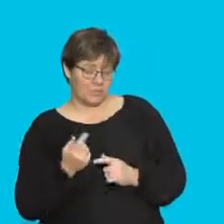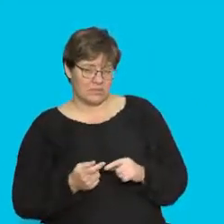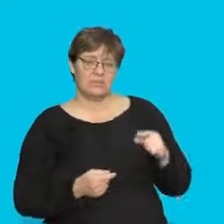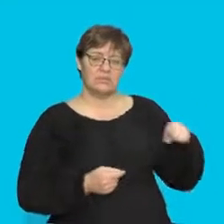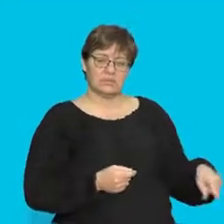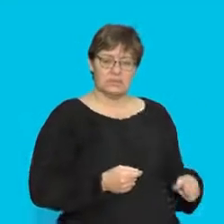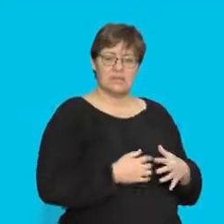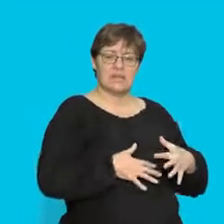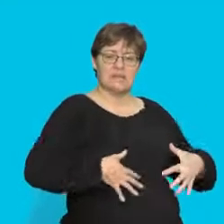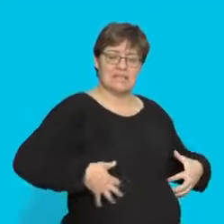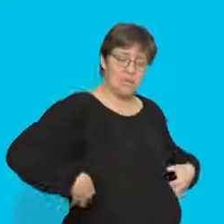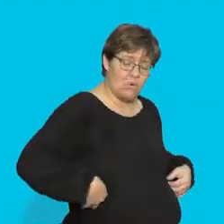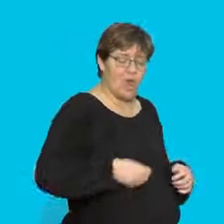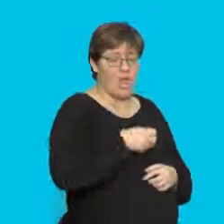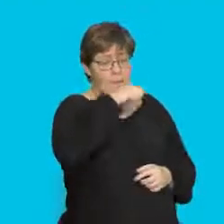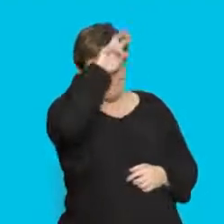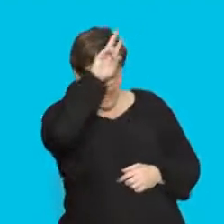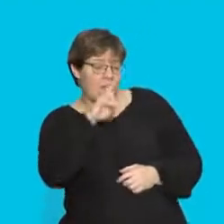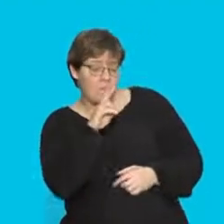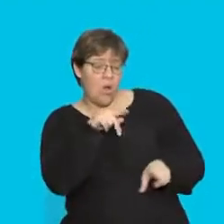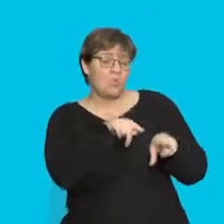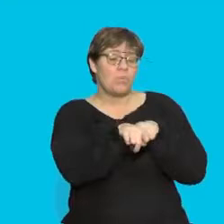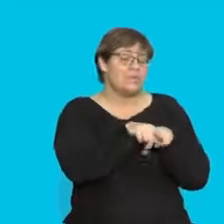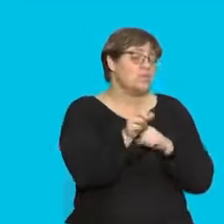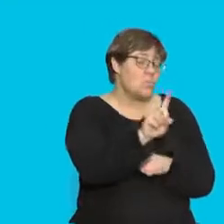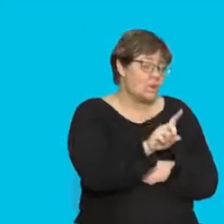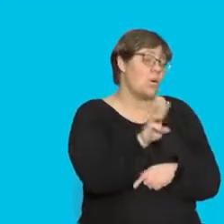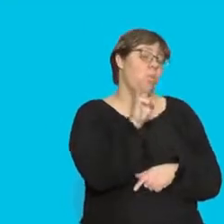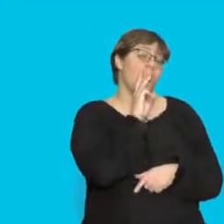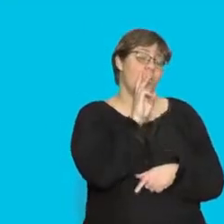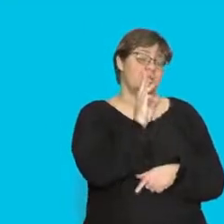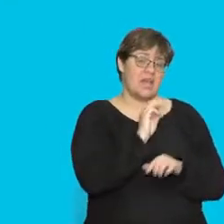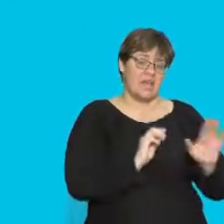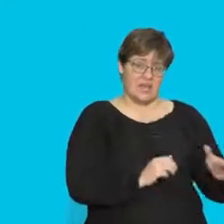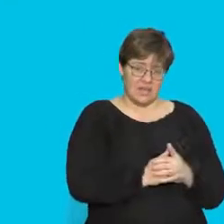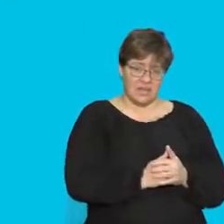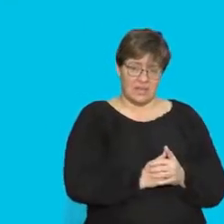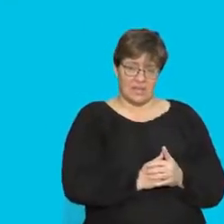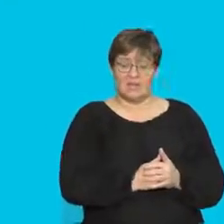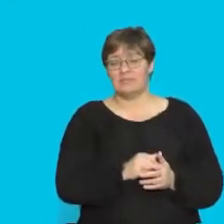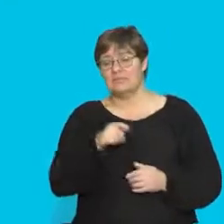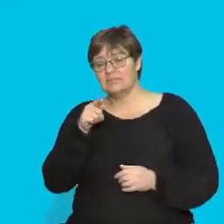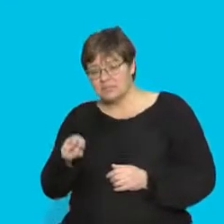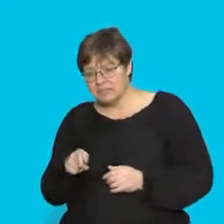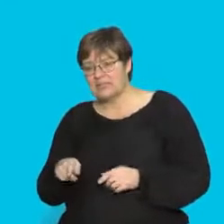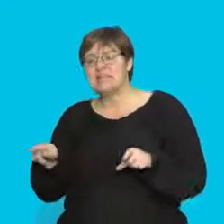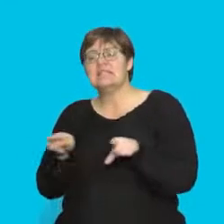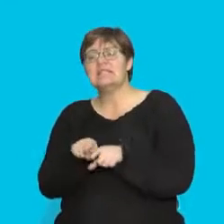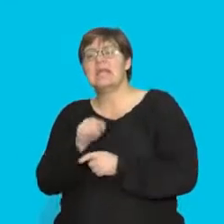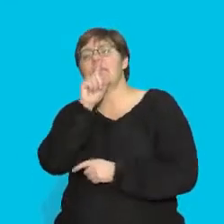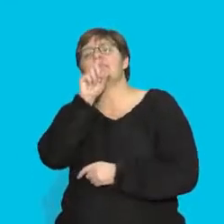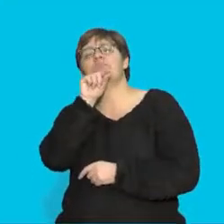the gemsbok. Here we go, they are in competition over water. And here we've got the